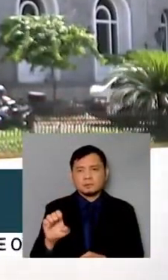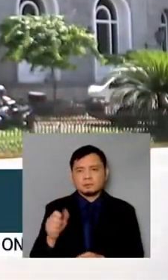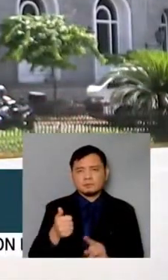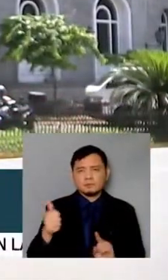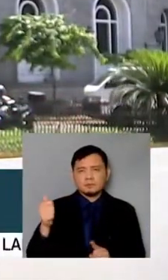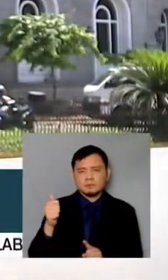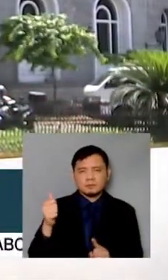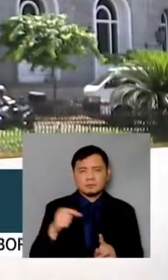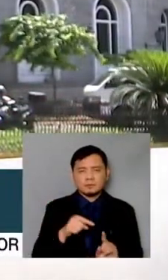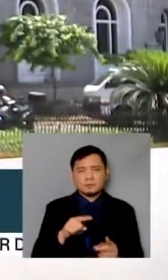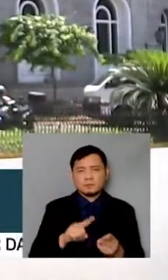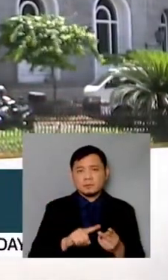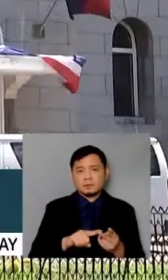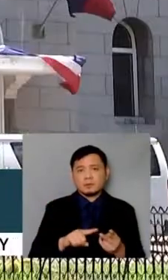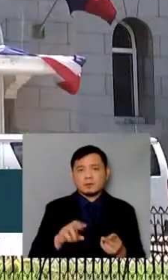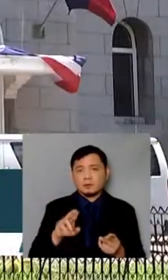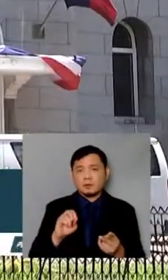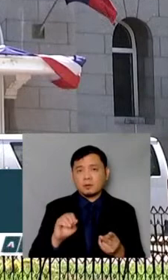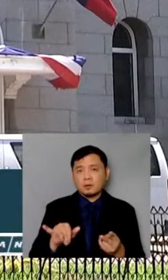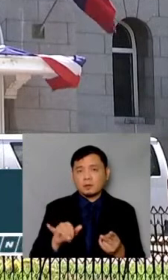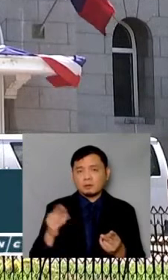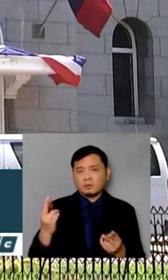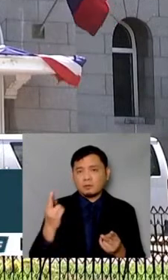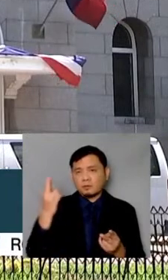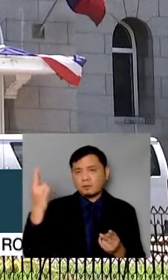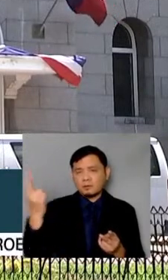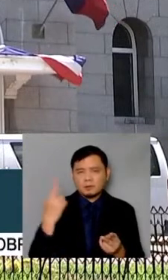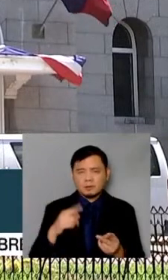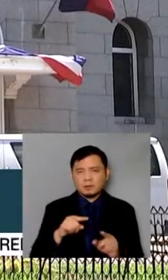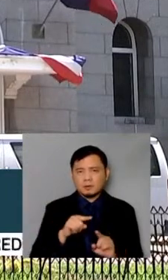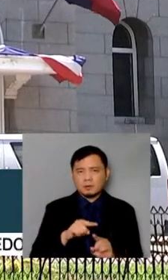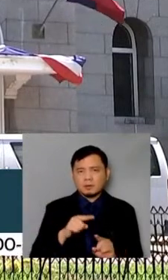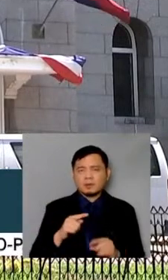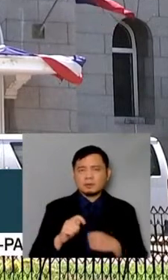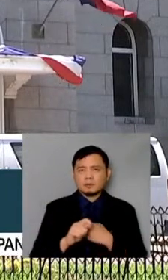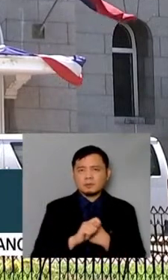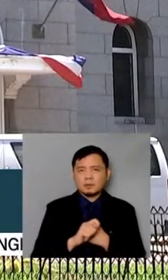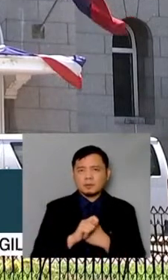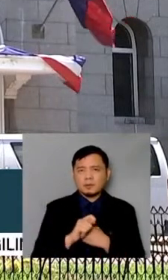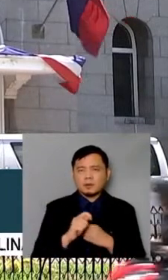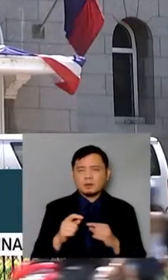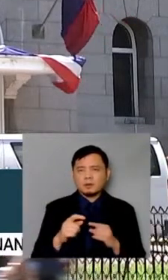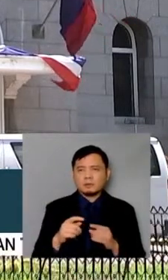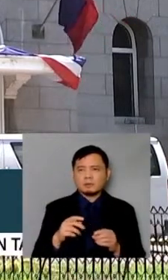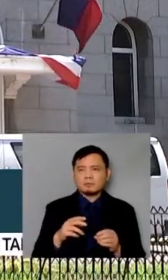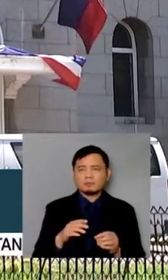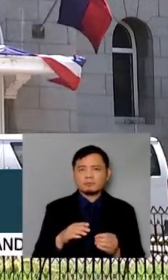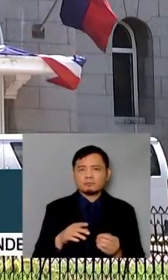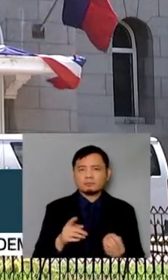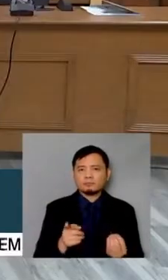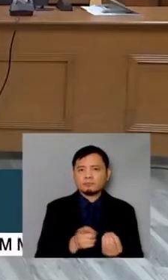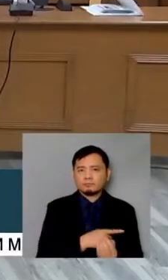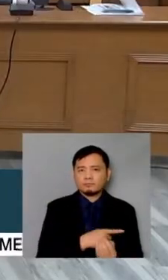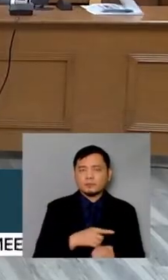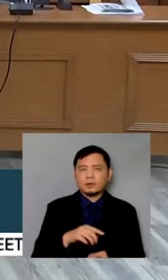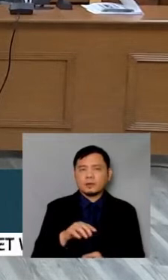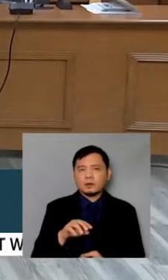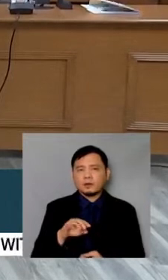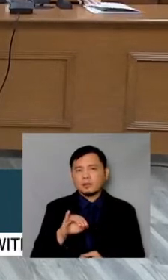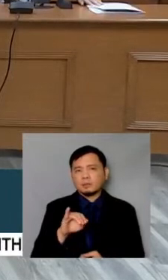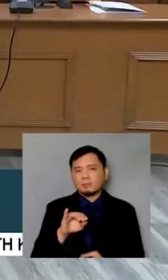Bulay recommended the temporary relief of James Jimenez and Francis Arabe, both directors of the